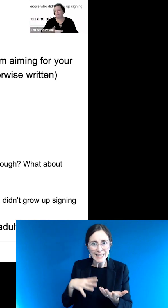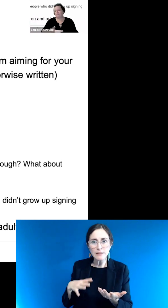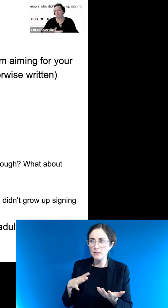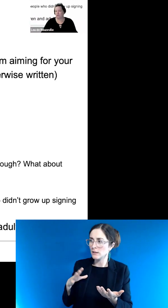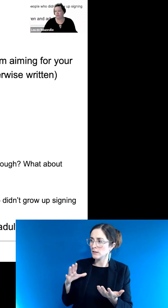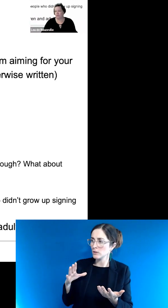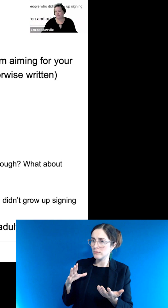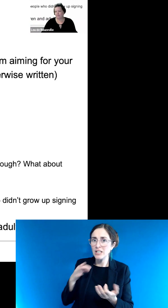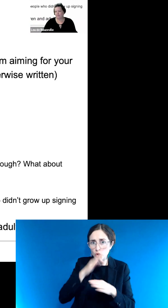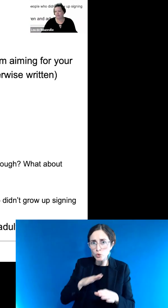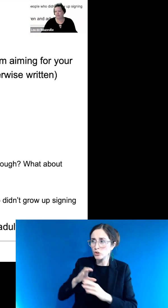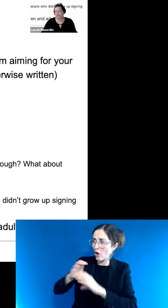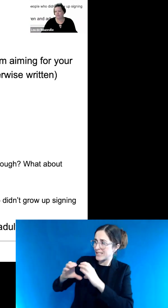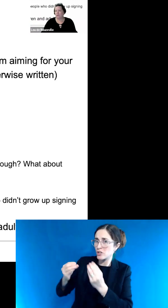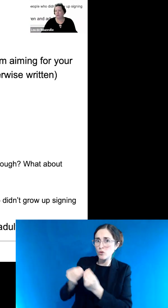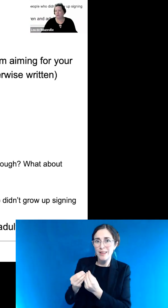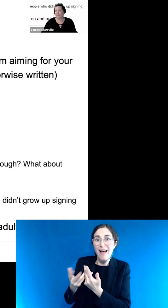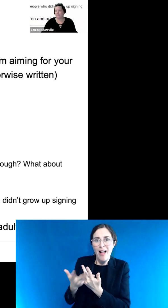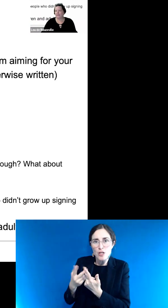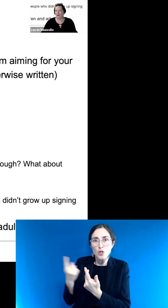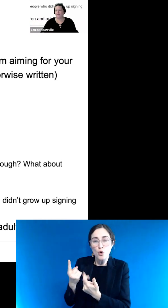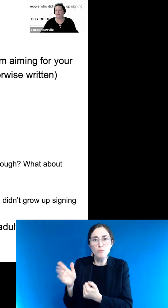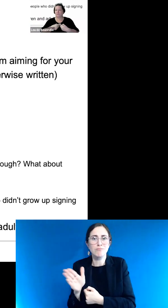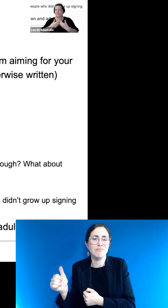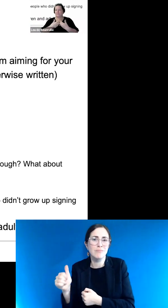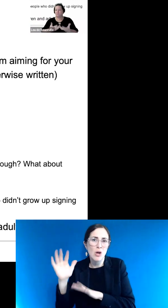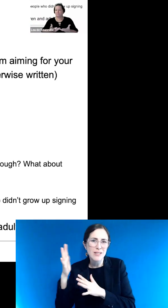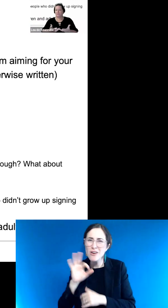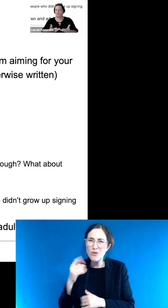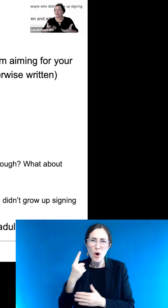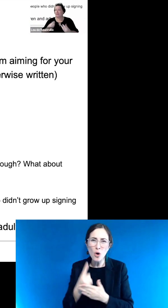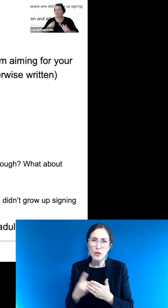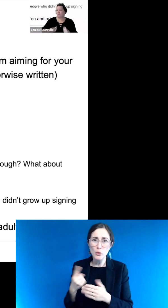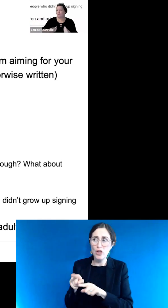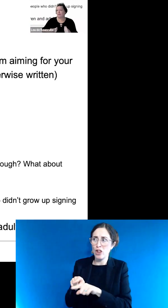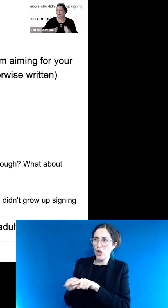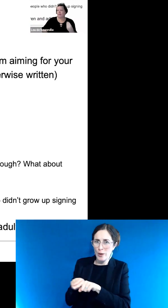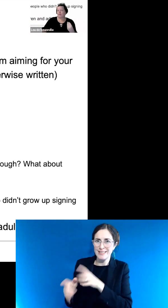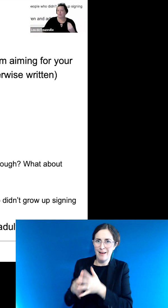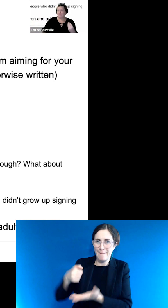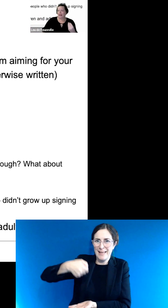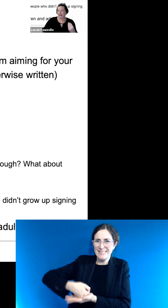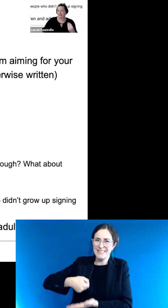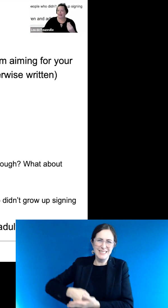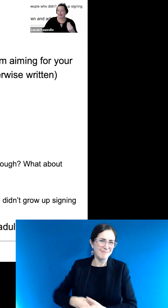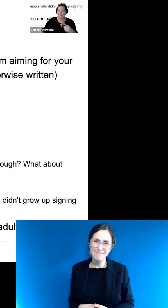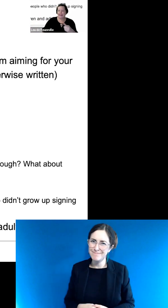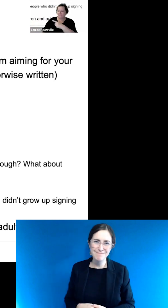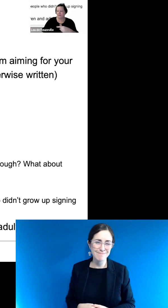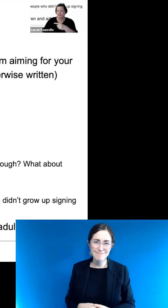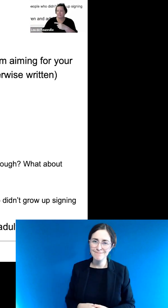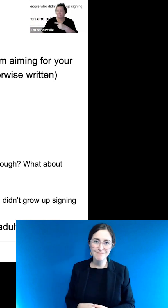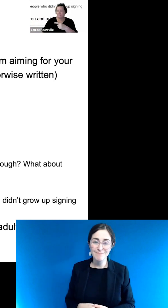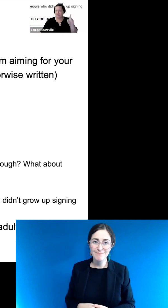conversation with someone who's learning. So not only is that a way they get to express themselves, but they learn from it. Like, any of